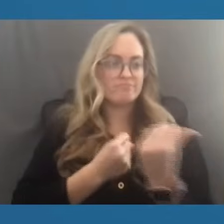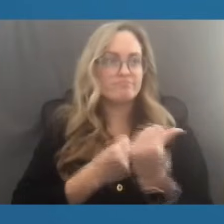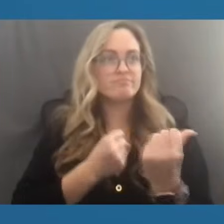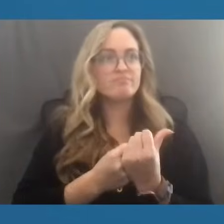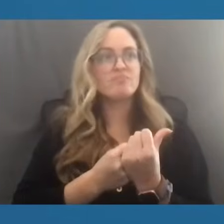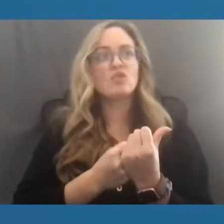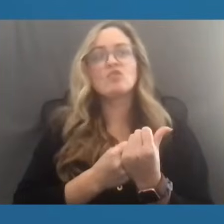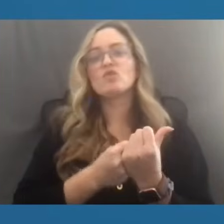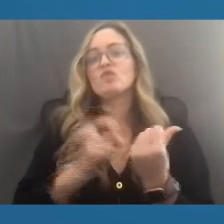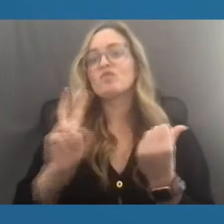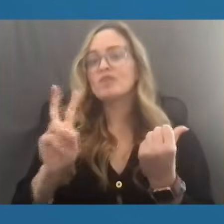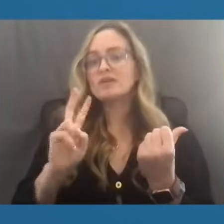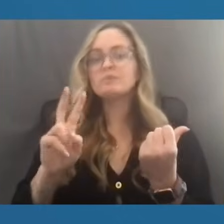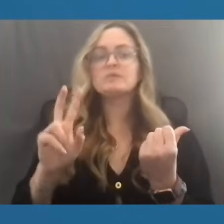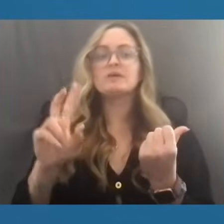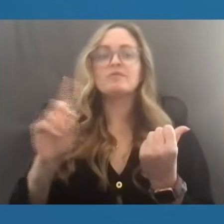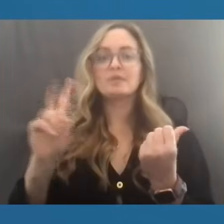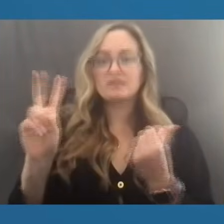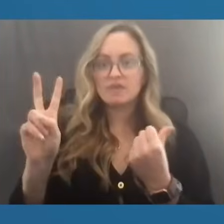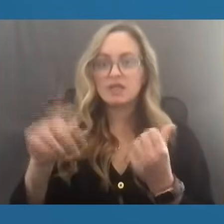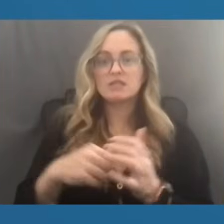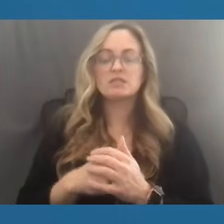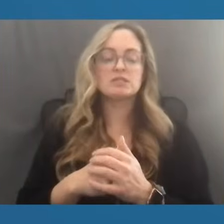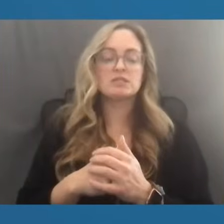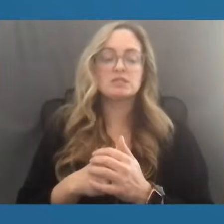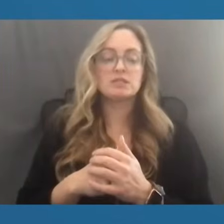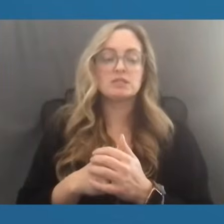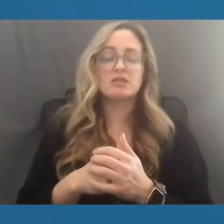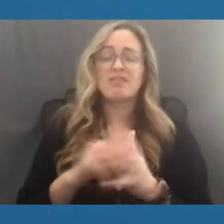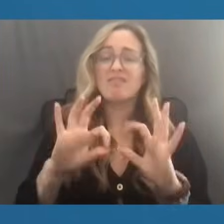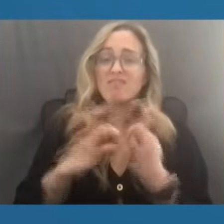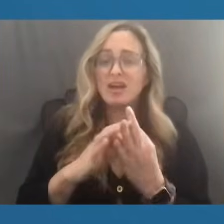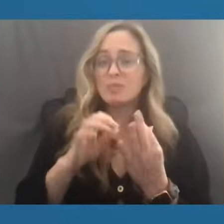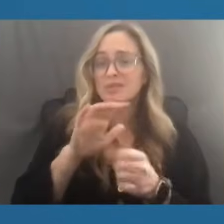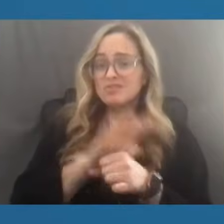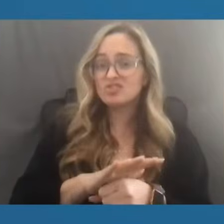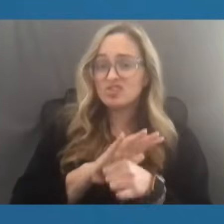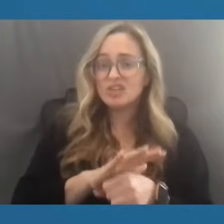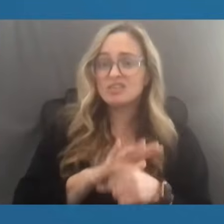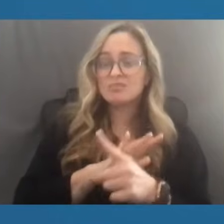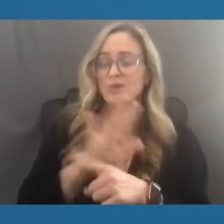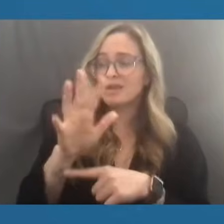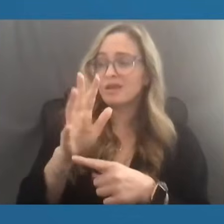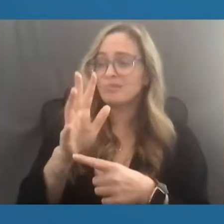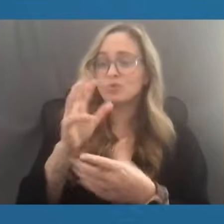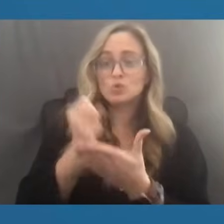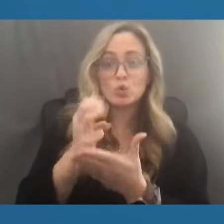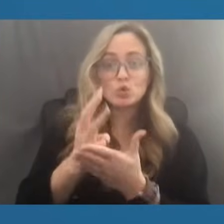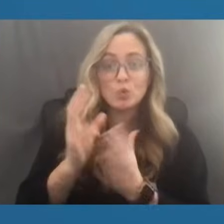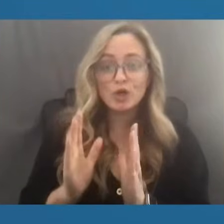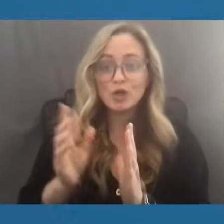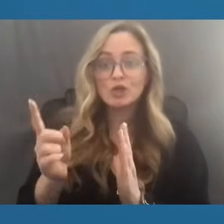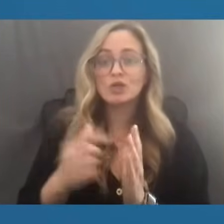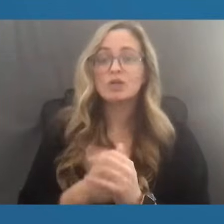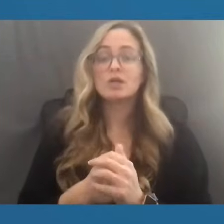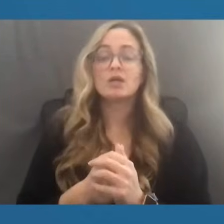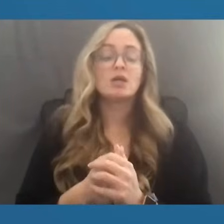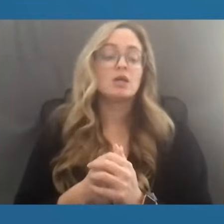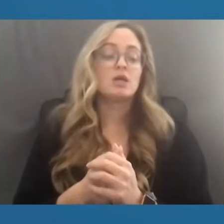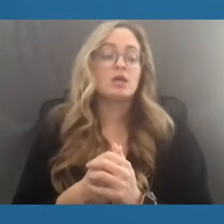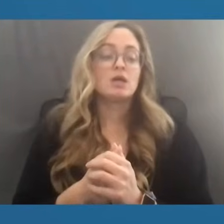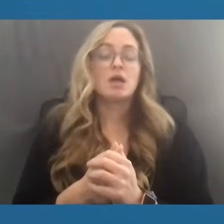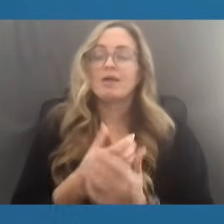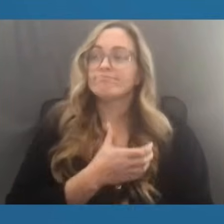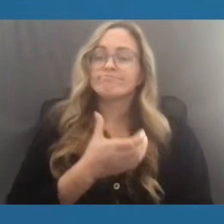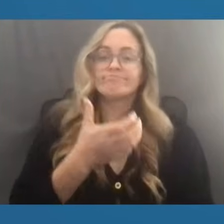domestic violence, families in stress. She became a great social worker and put her heart out